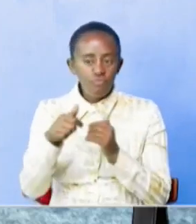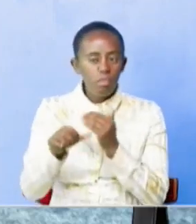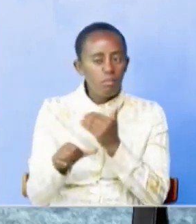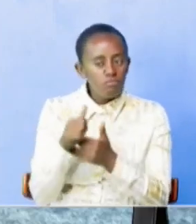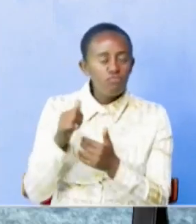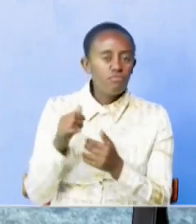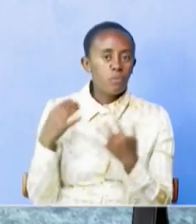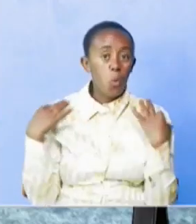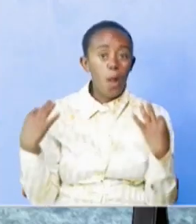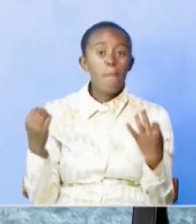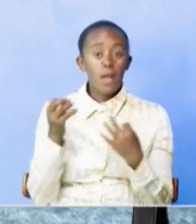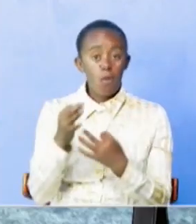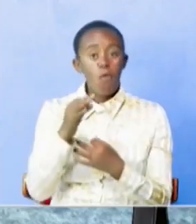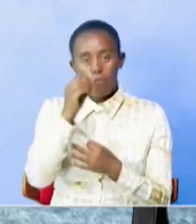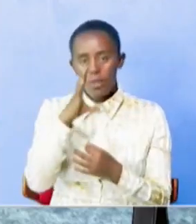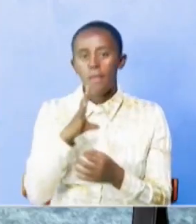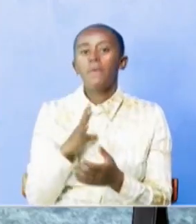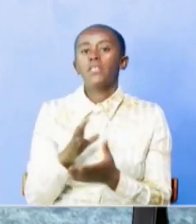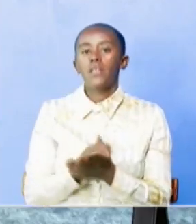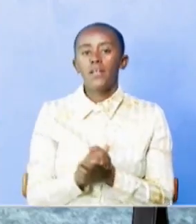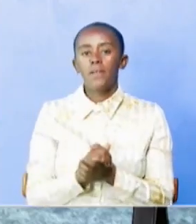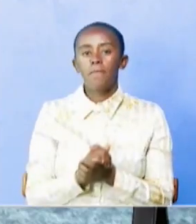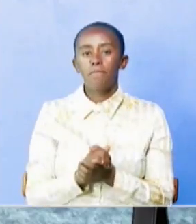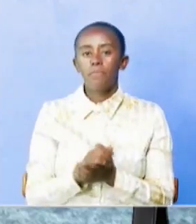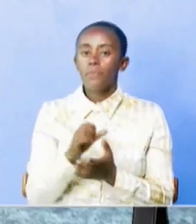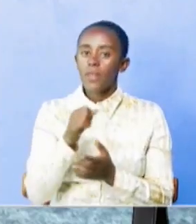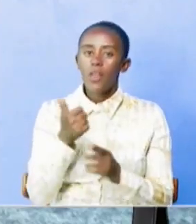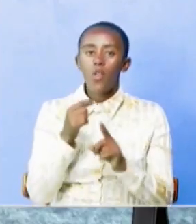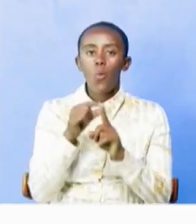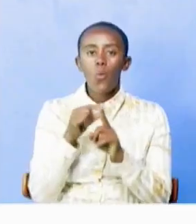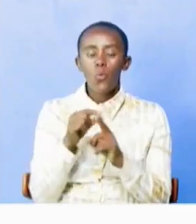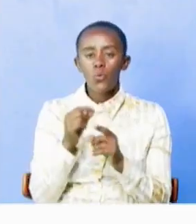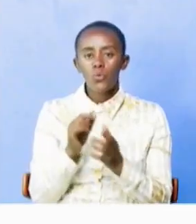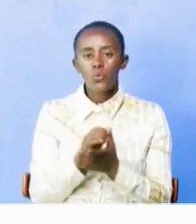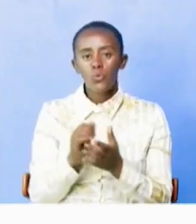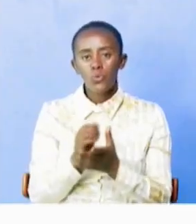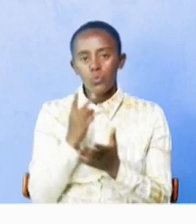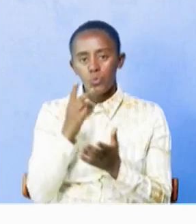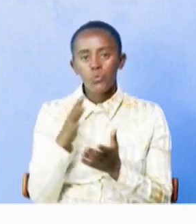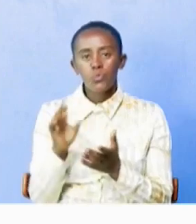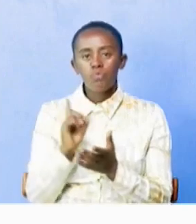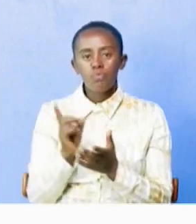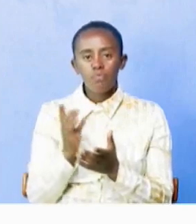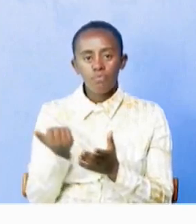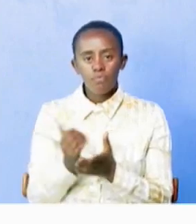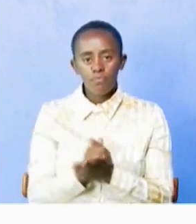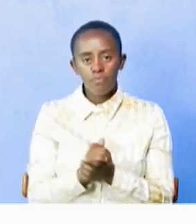the well-being of that person. What other words do we see?